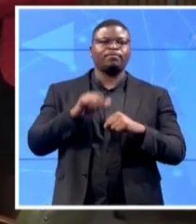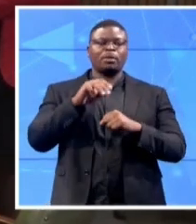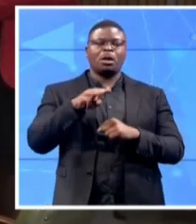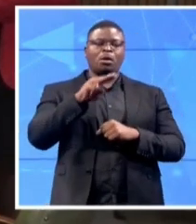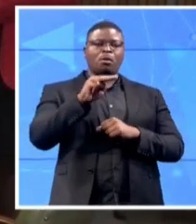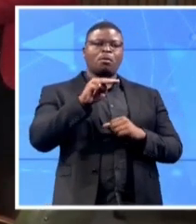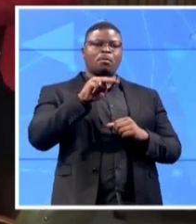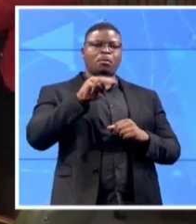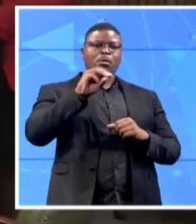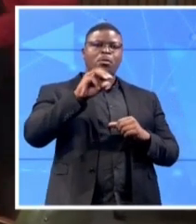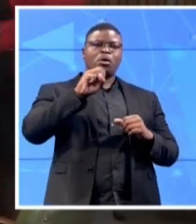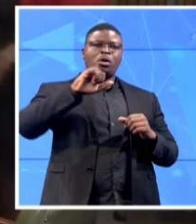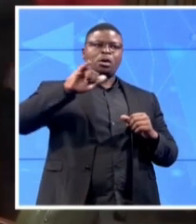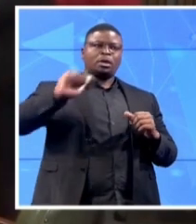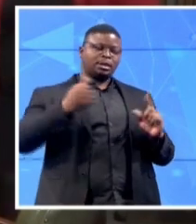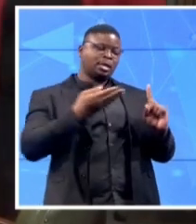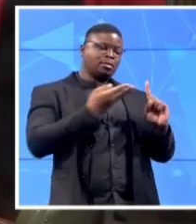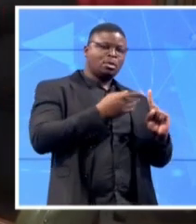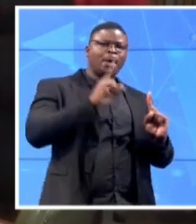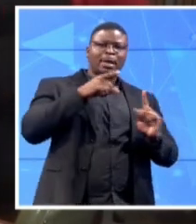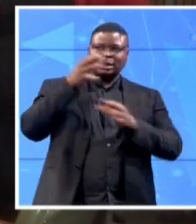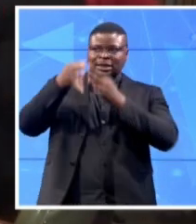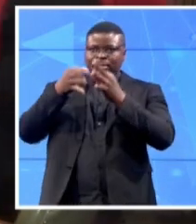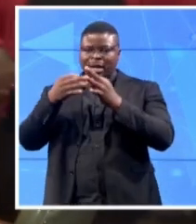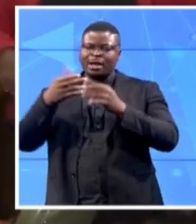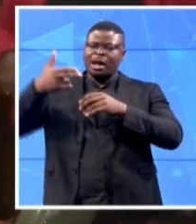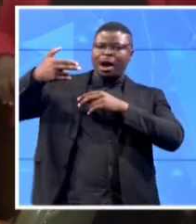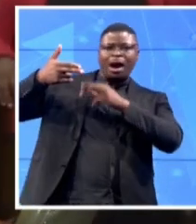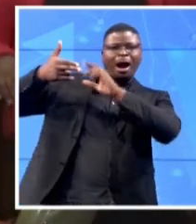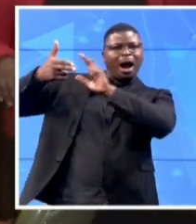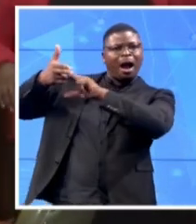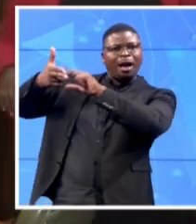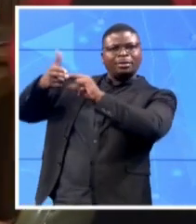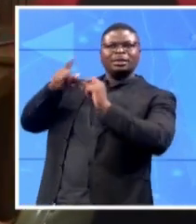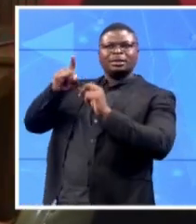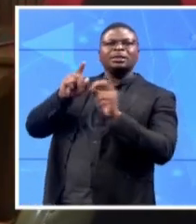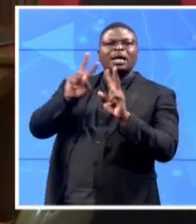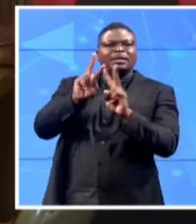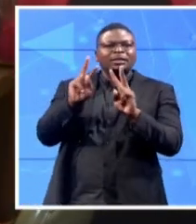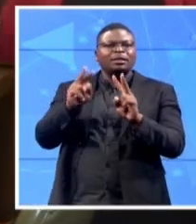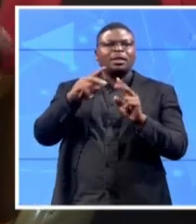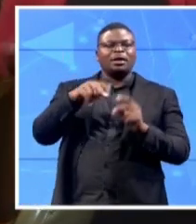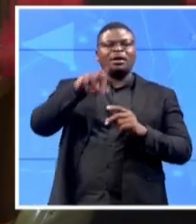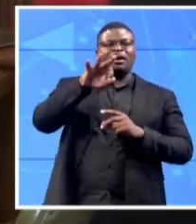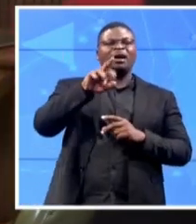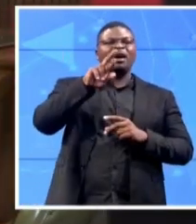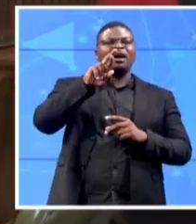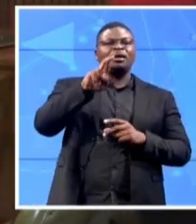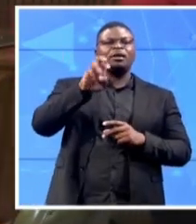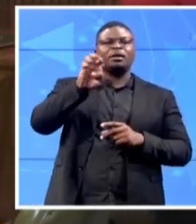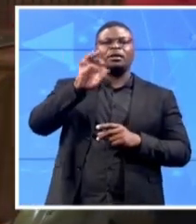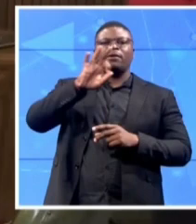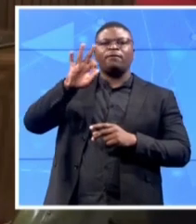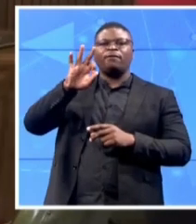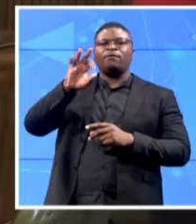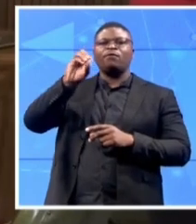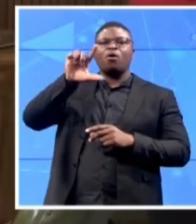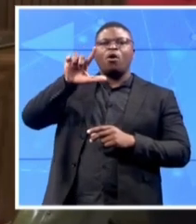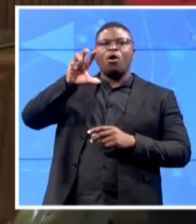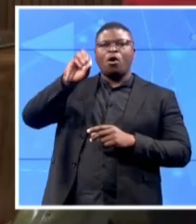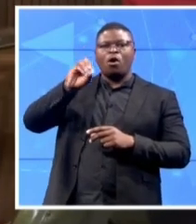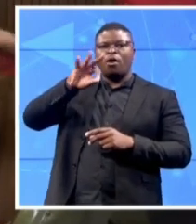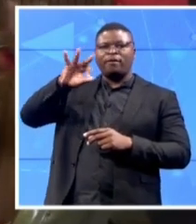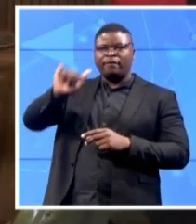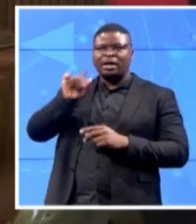But Sergeant Mosia really saying that he believes that from what he saw when he entered the home on that evening, with the hat being on the floor as well as the